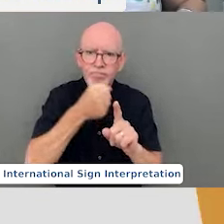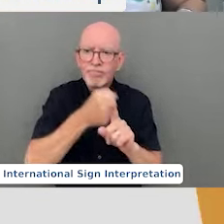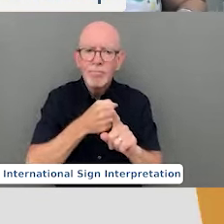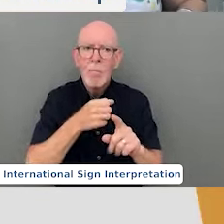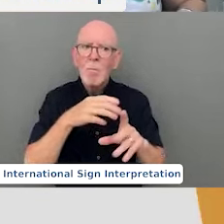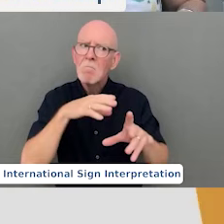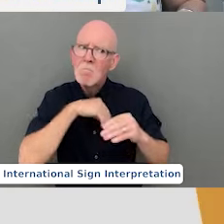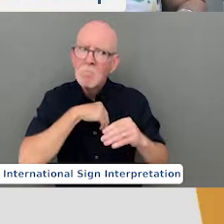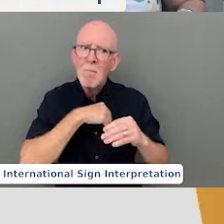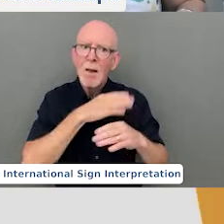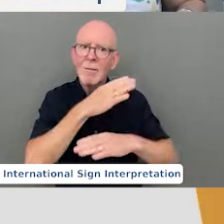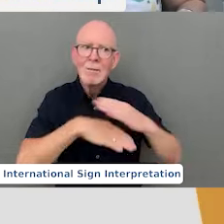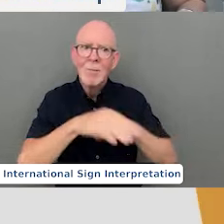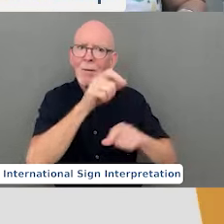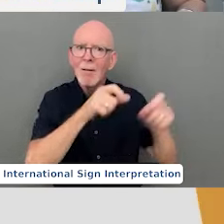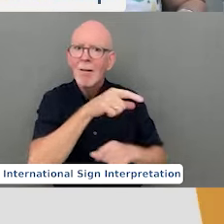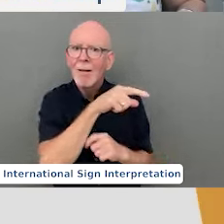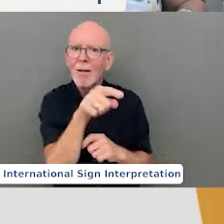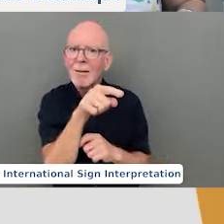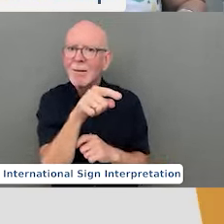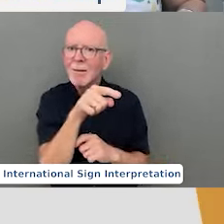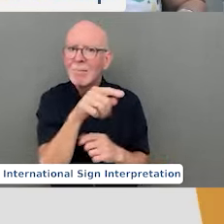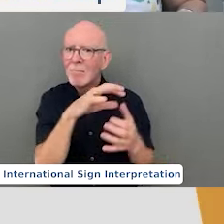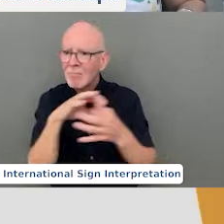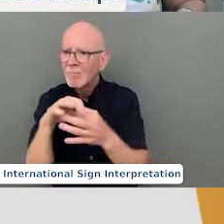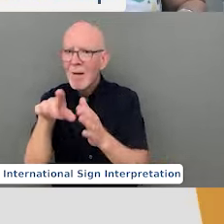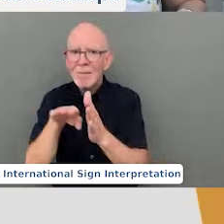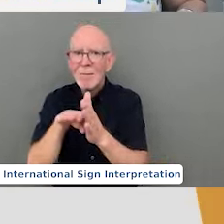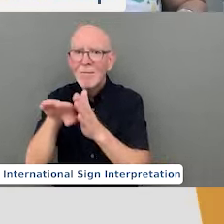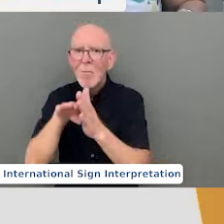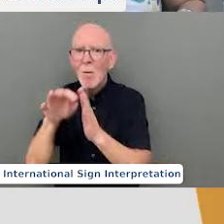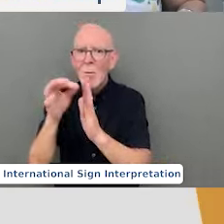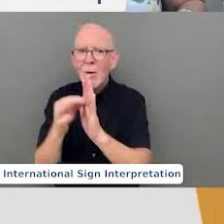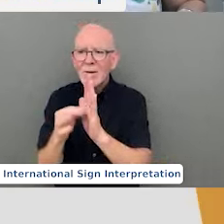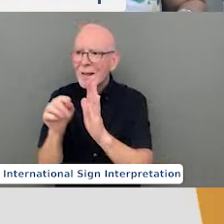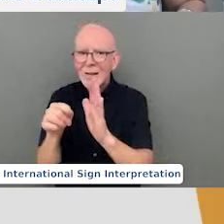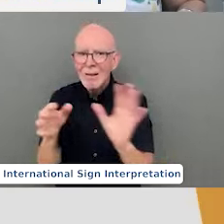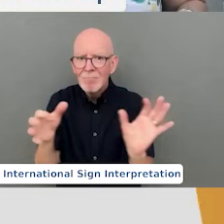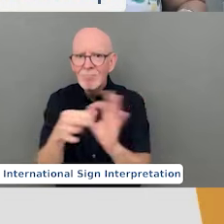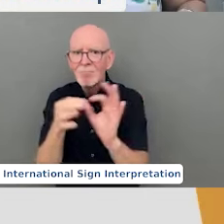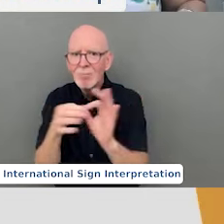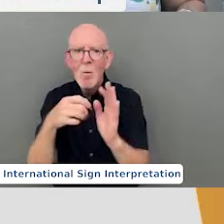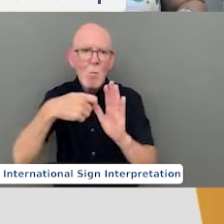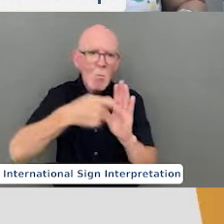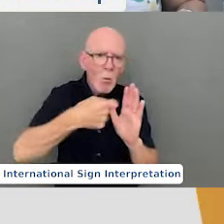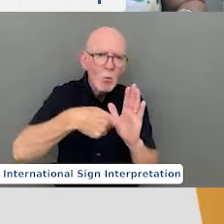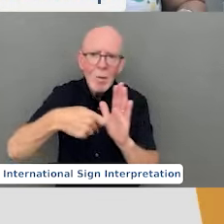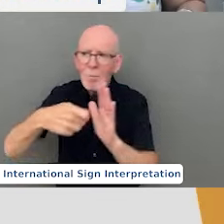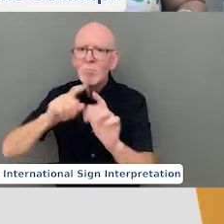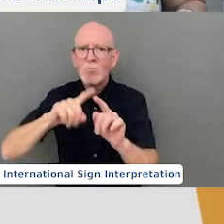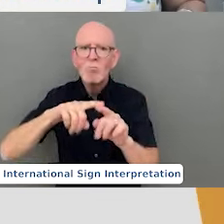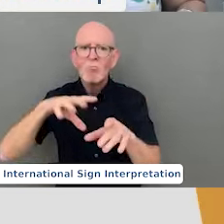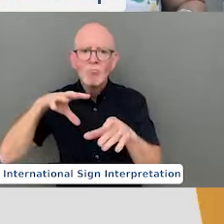the ongoing recognition of persons with disabilities through our organization to contribute in